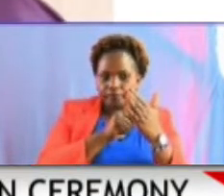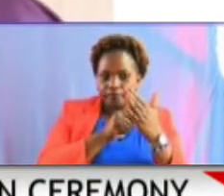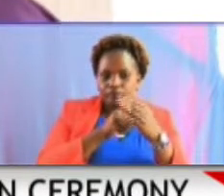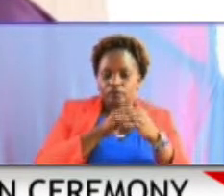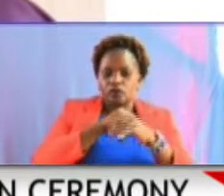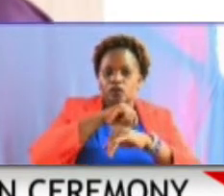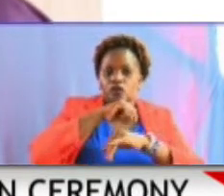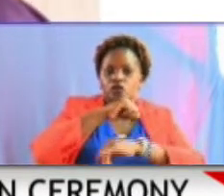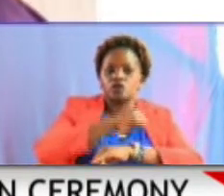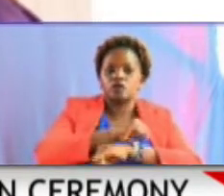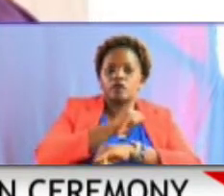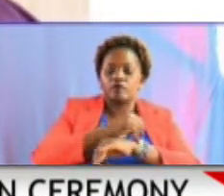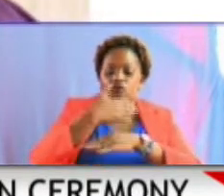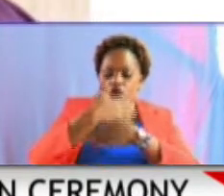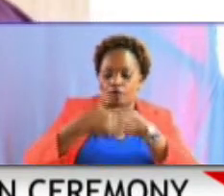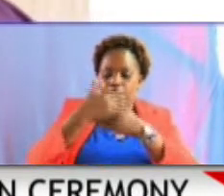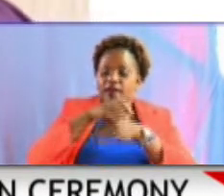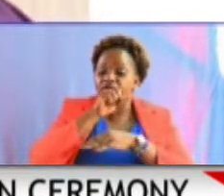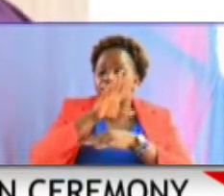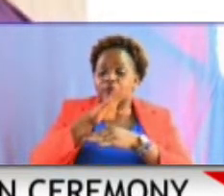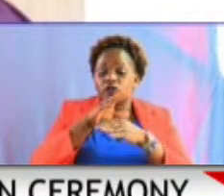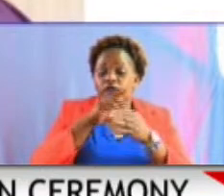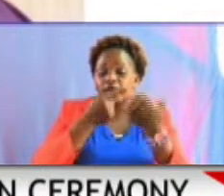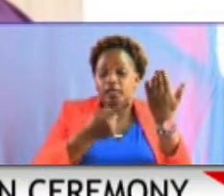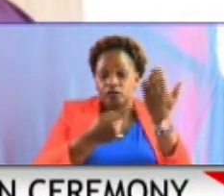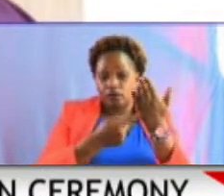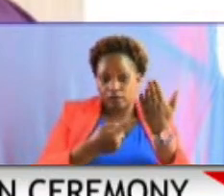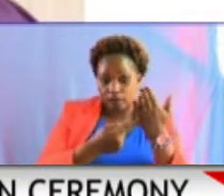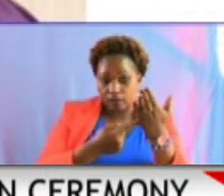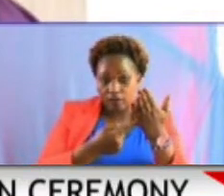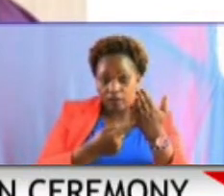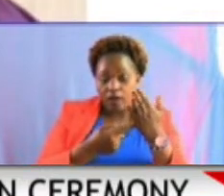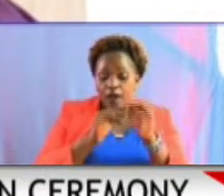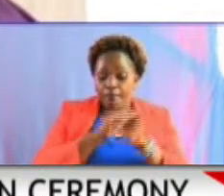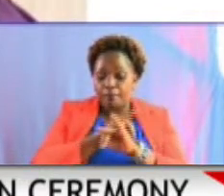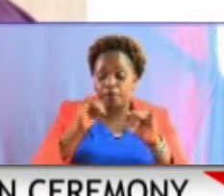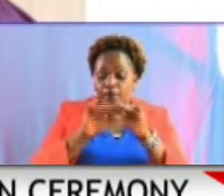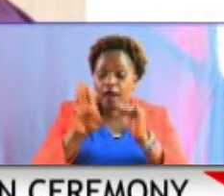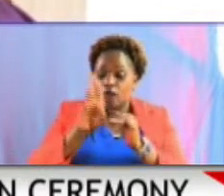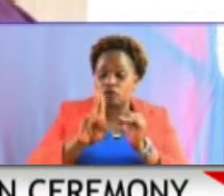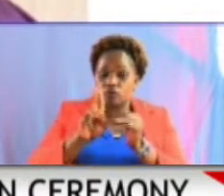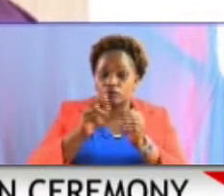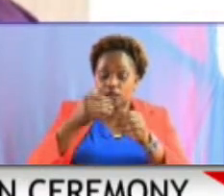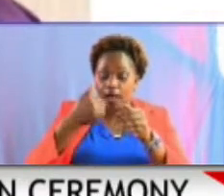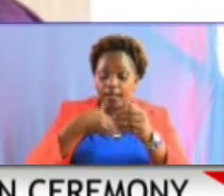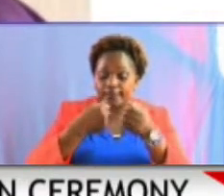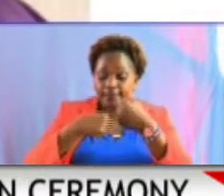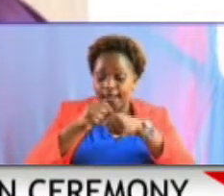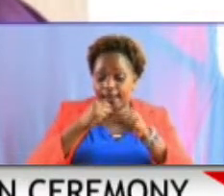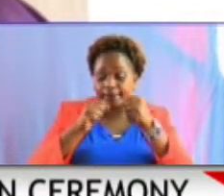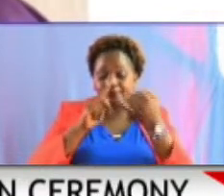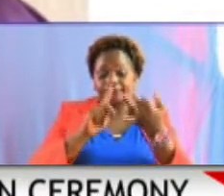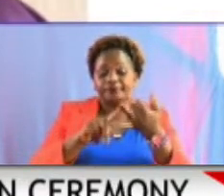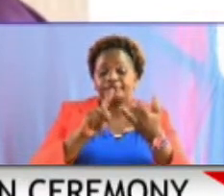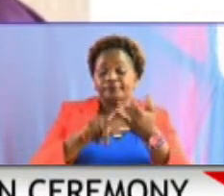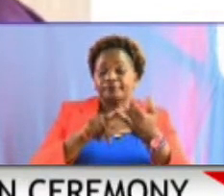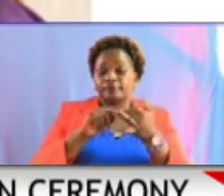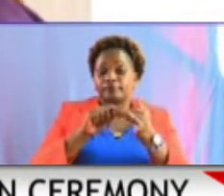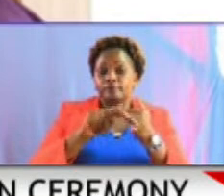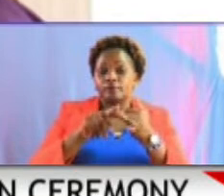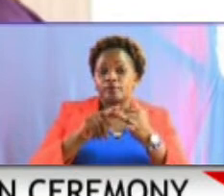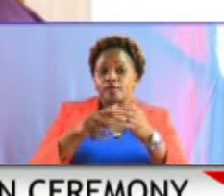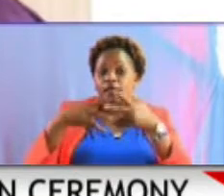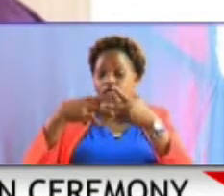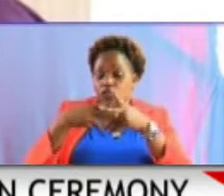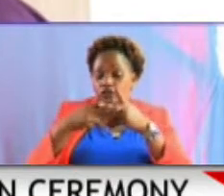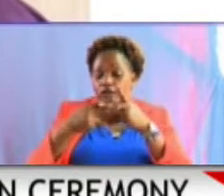School of Computing and Information Technology, School of Pure, Applied and Health Sciences, School of Engineering